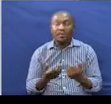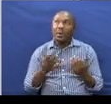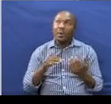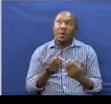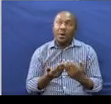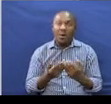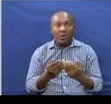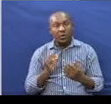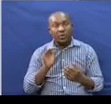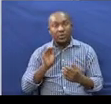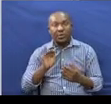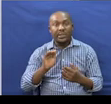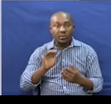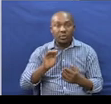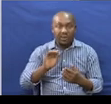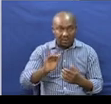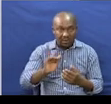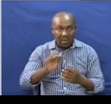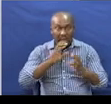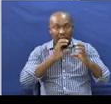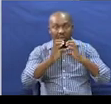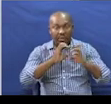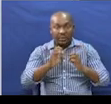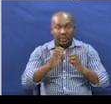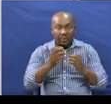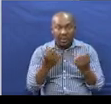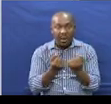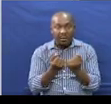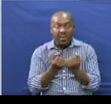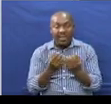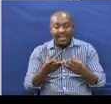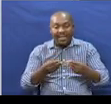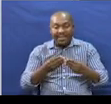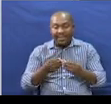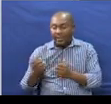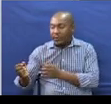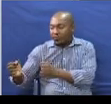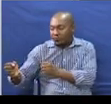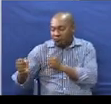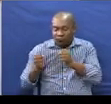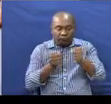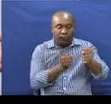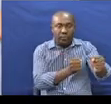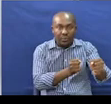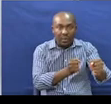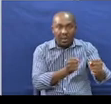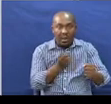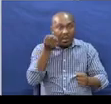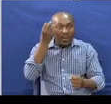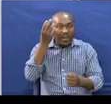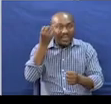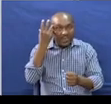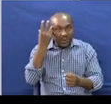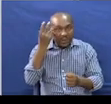Improvement of transport and communications. This make easy transfer of those patients from their homes to the hospitals, from their